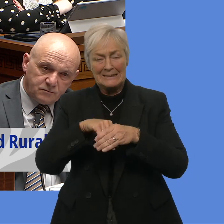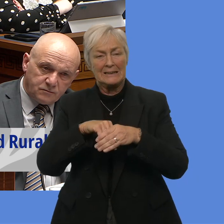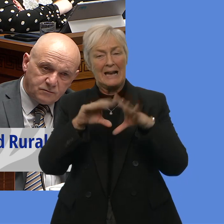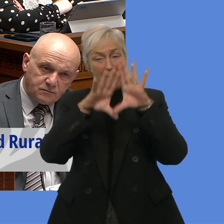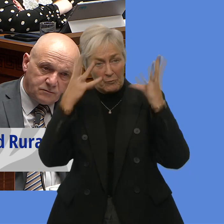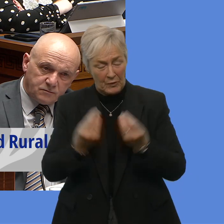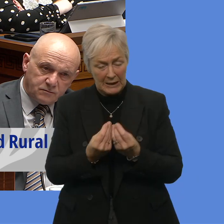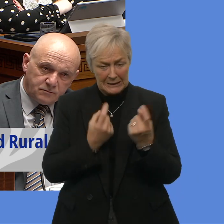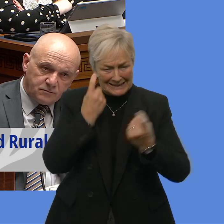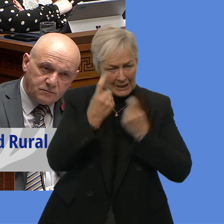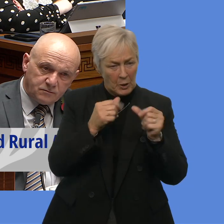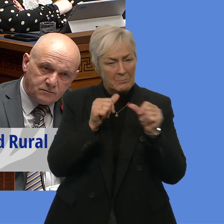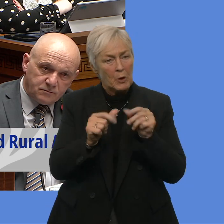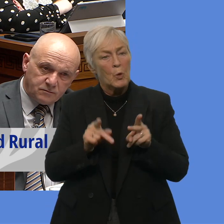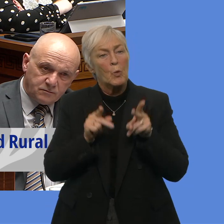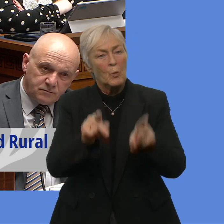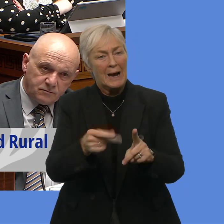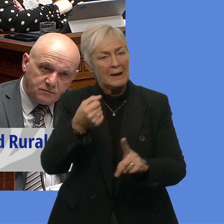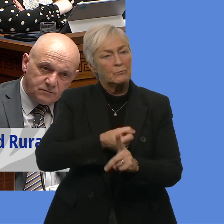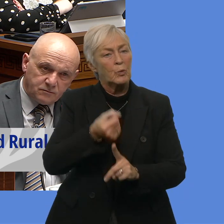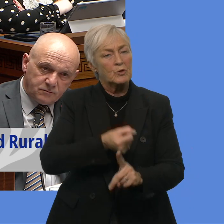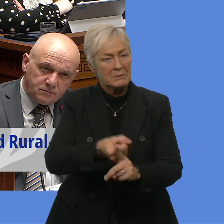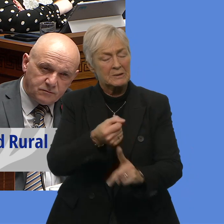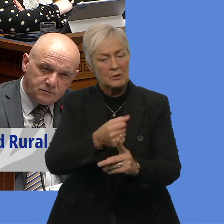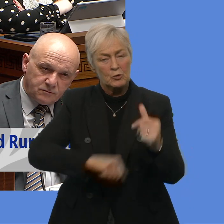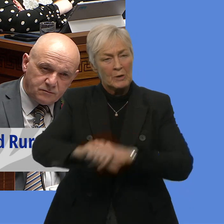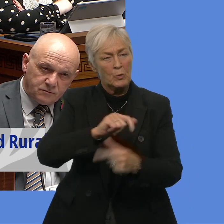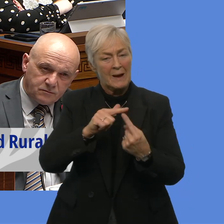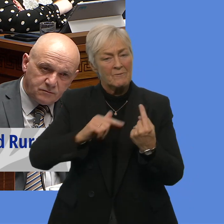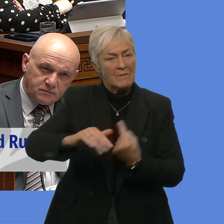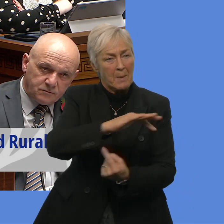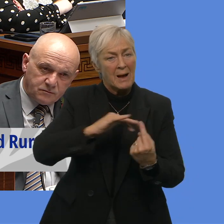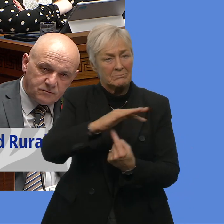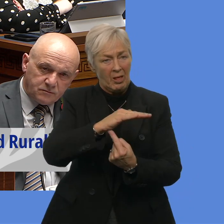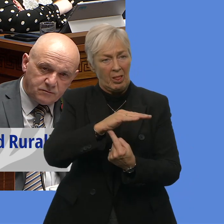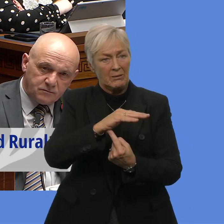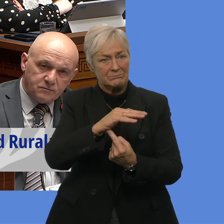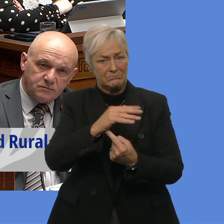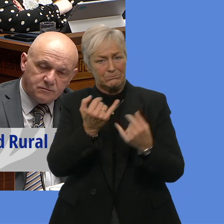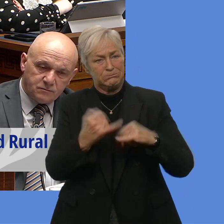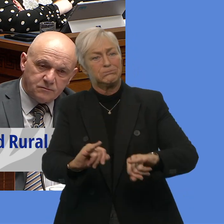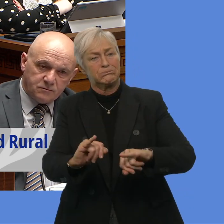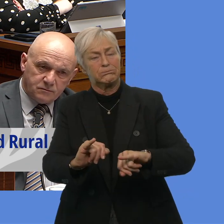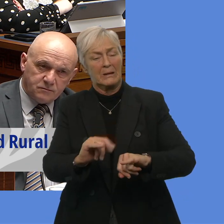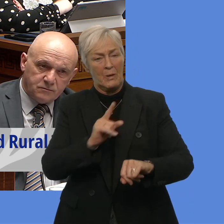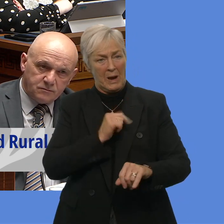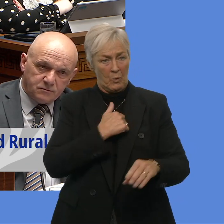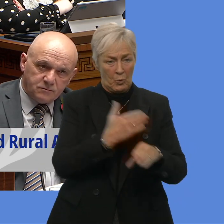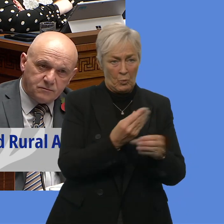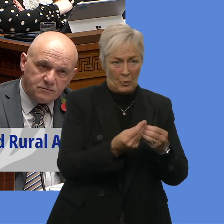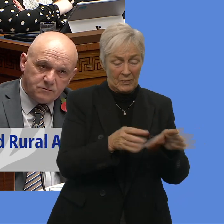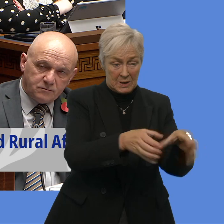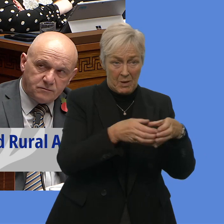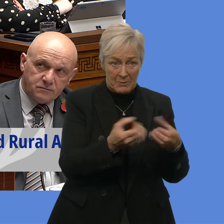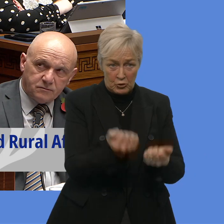a better approach to enforcement around environmental crime, and that's why, working with the Department of Justice, we're going to be